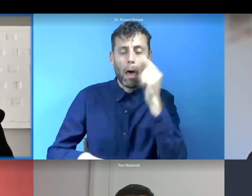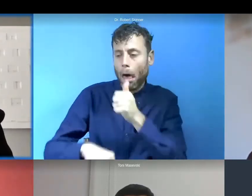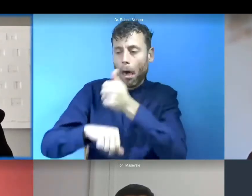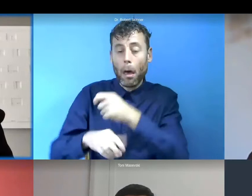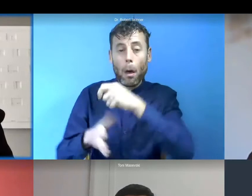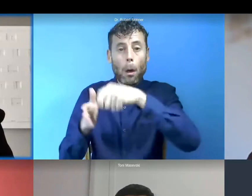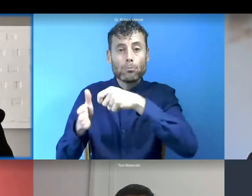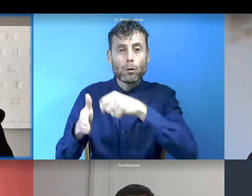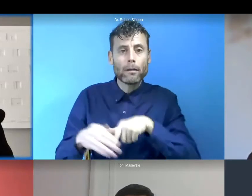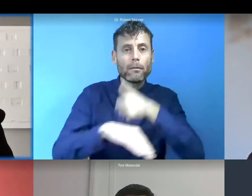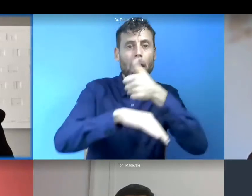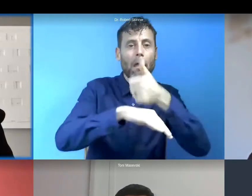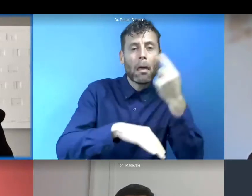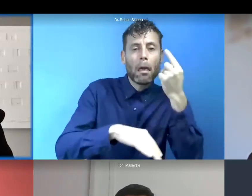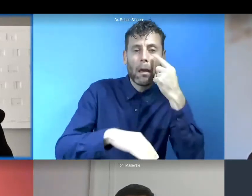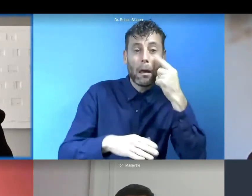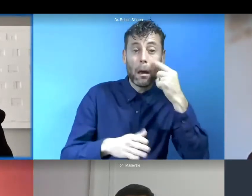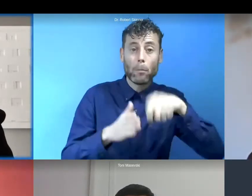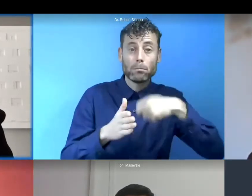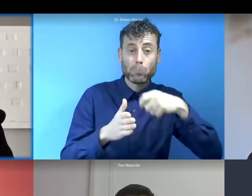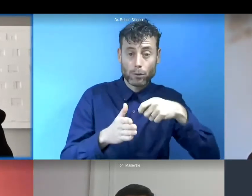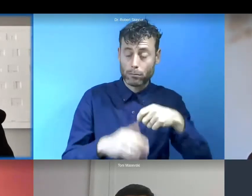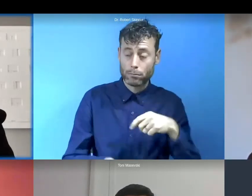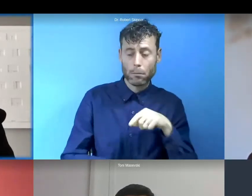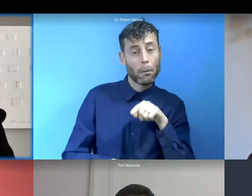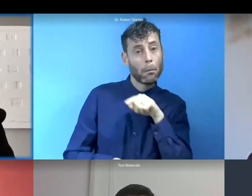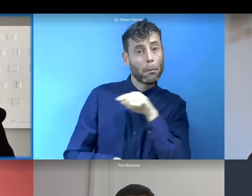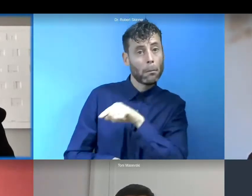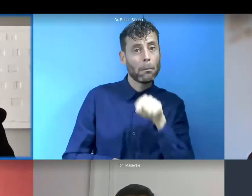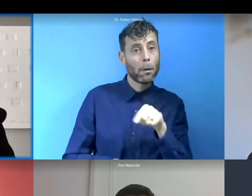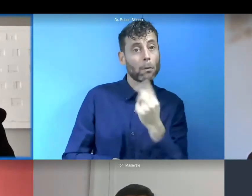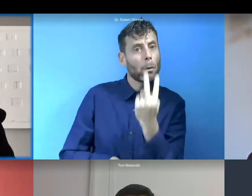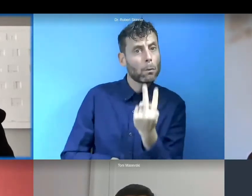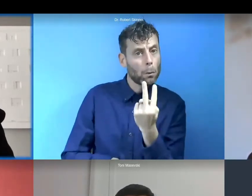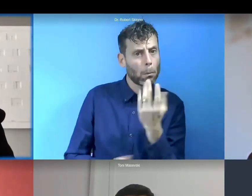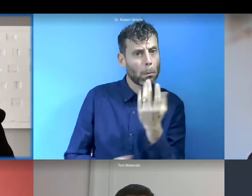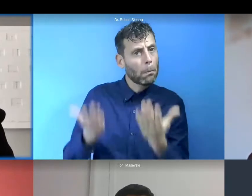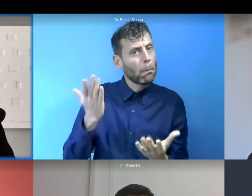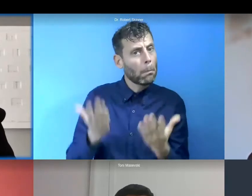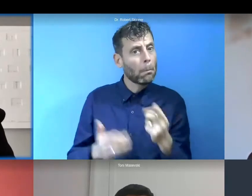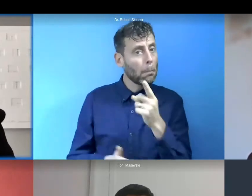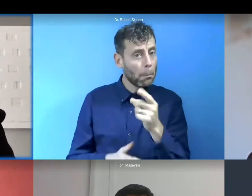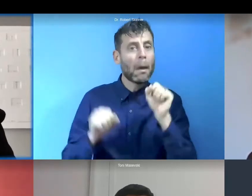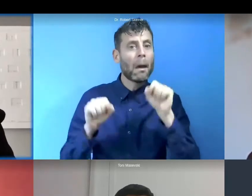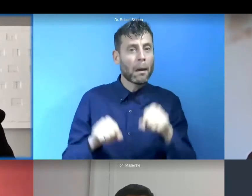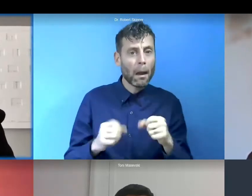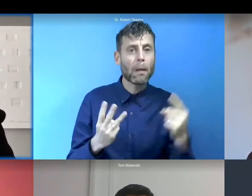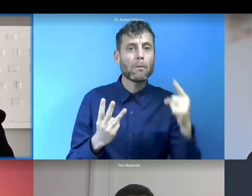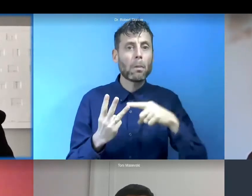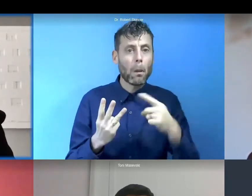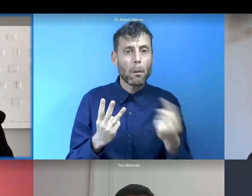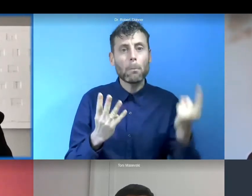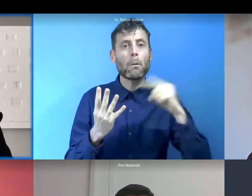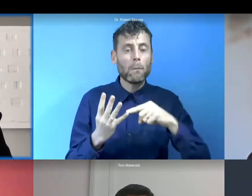of the city, especially in the historical center? Do you think is it important to replicate these kind